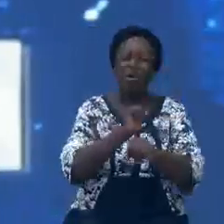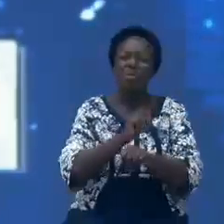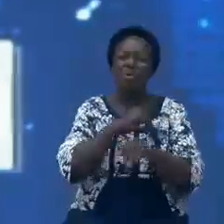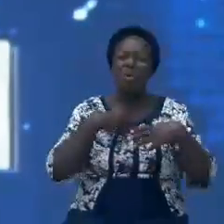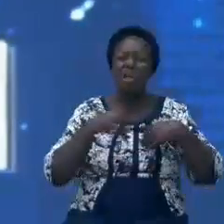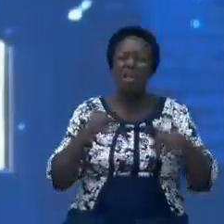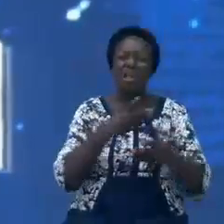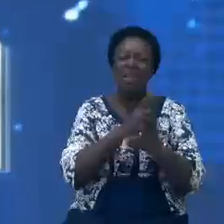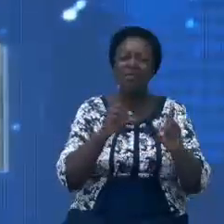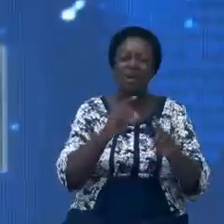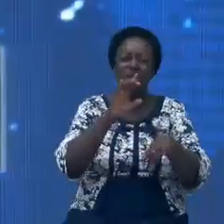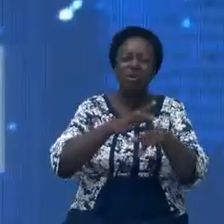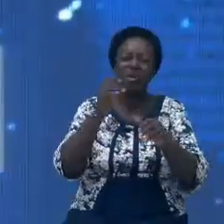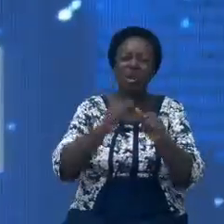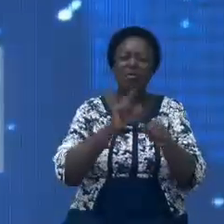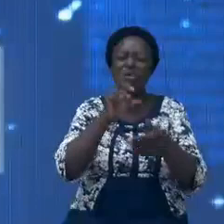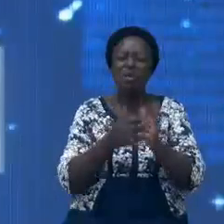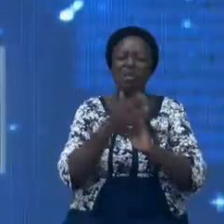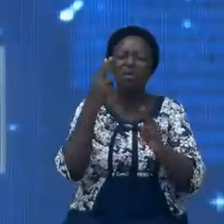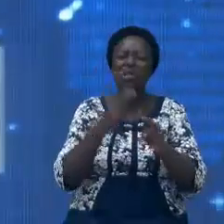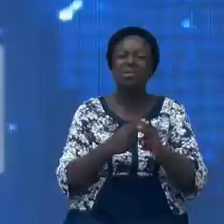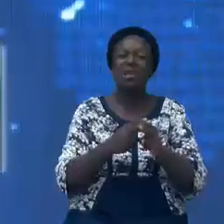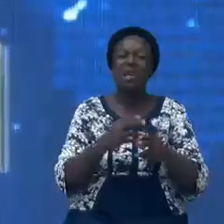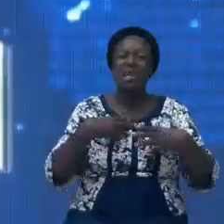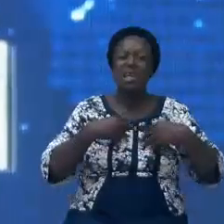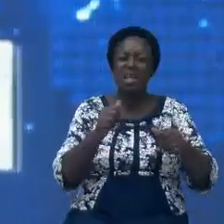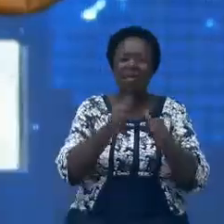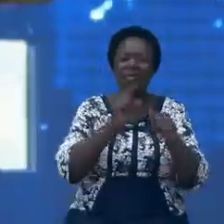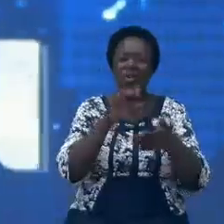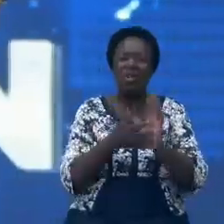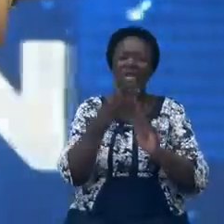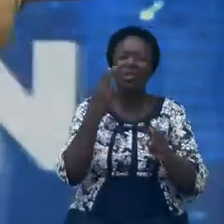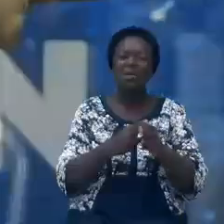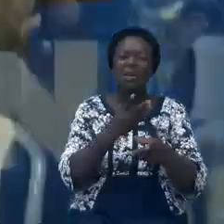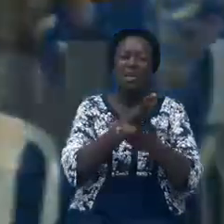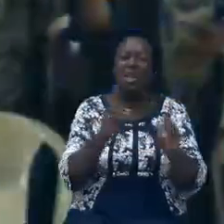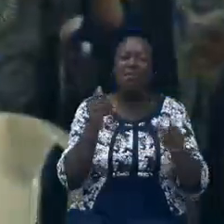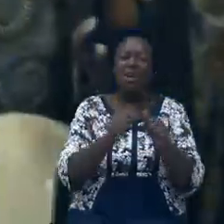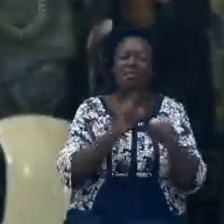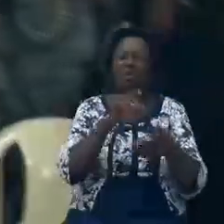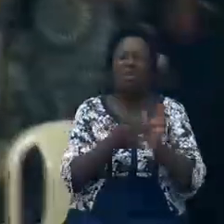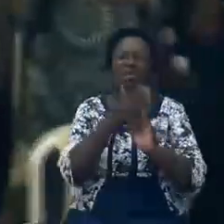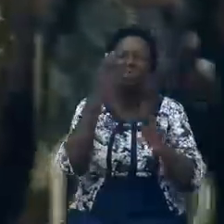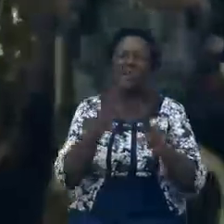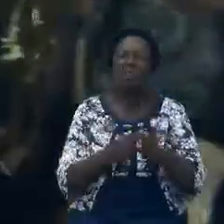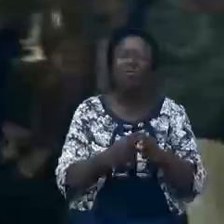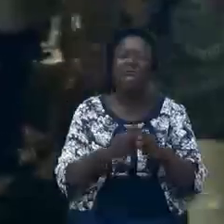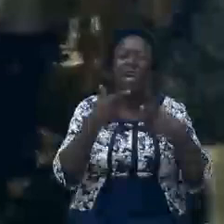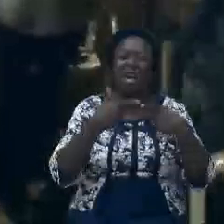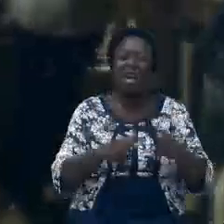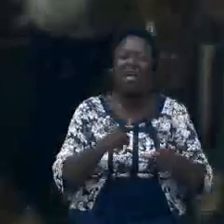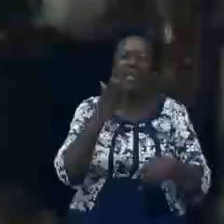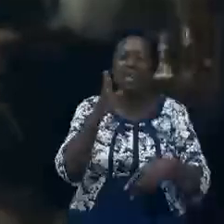you are distributing your miracle, your healing, your deliverance, touch everyone. Heal